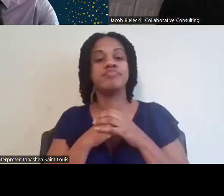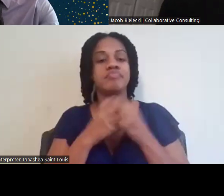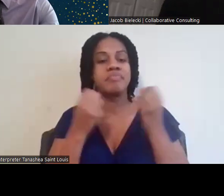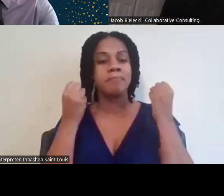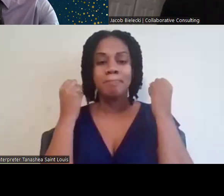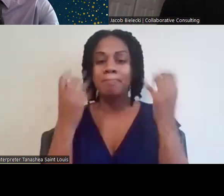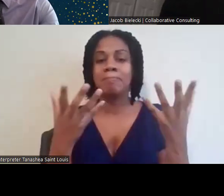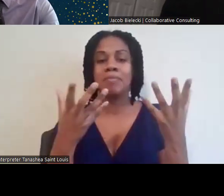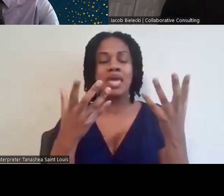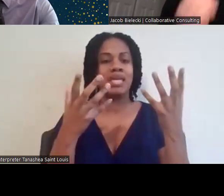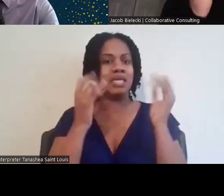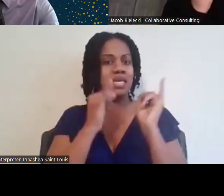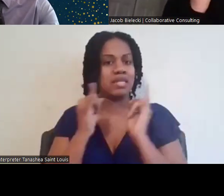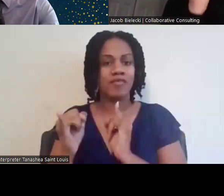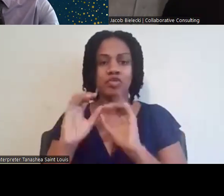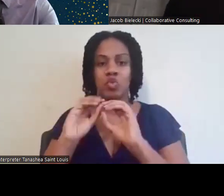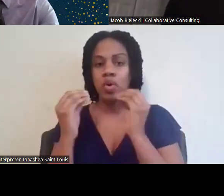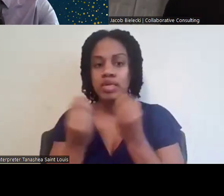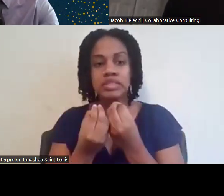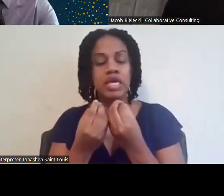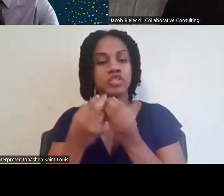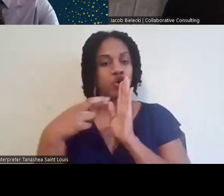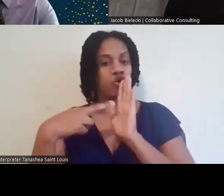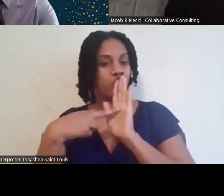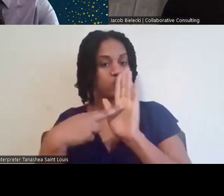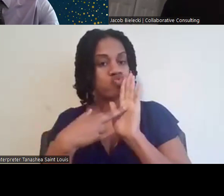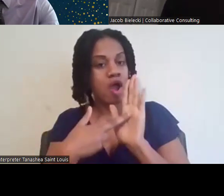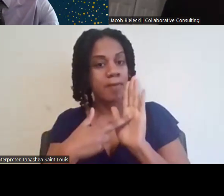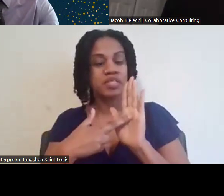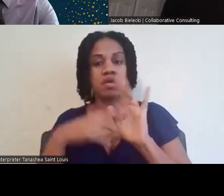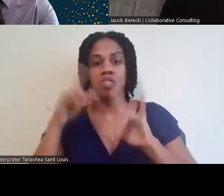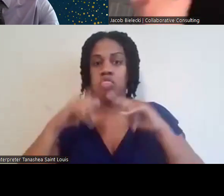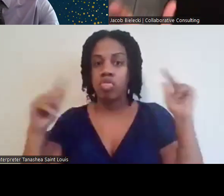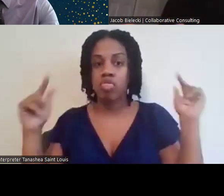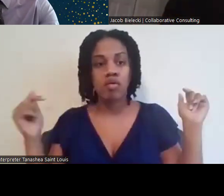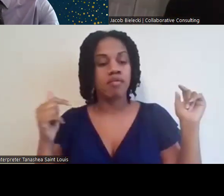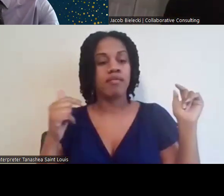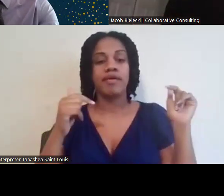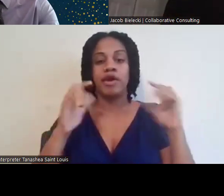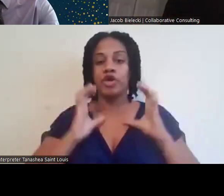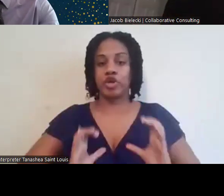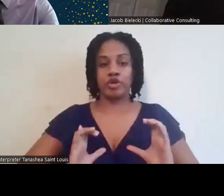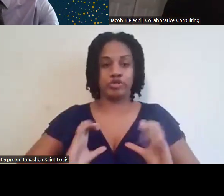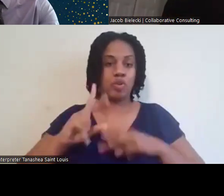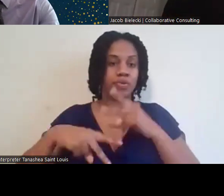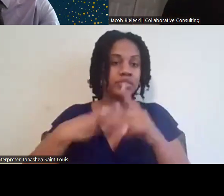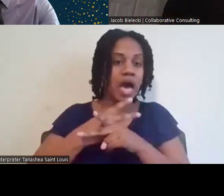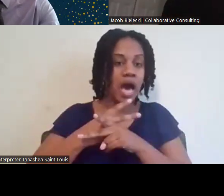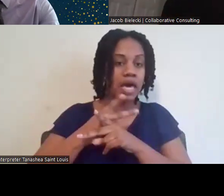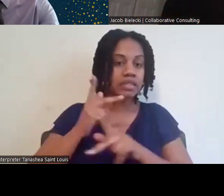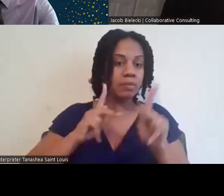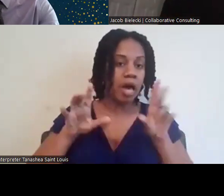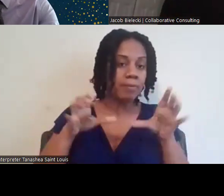many individuals and organizations representing an array of sort of consumer types and populations and